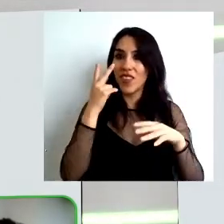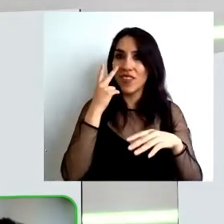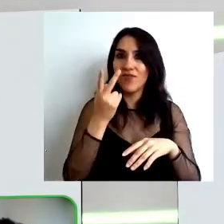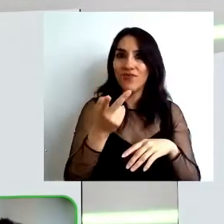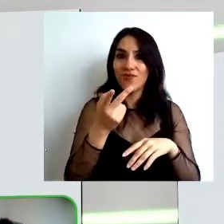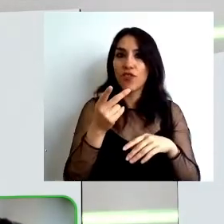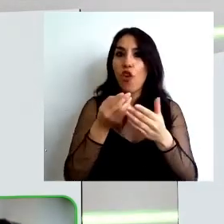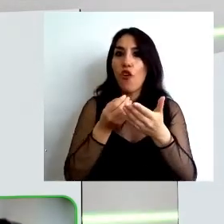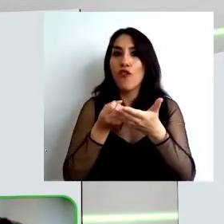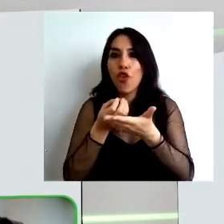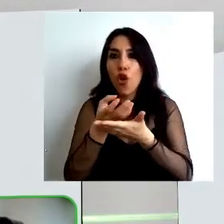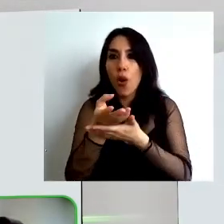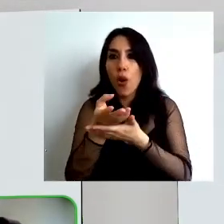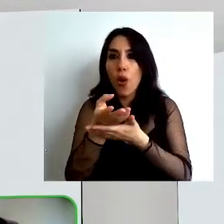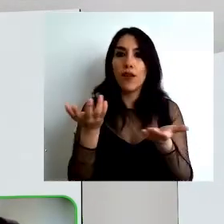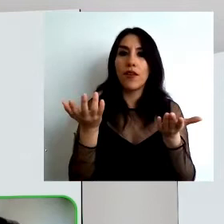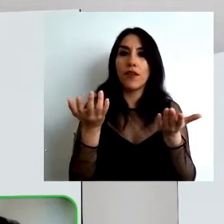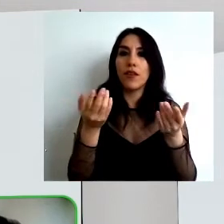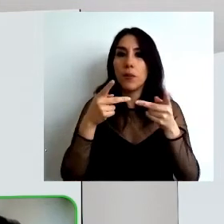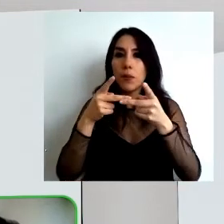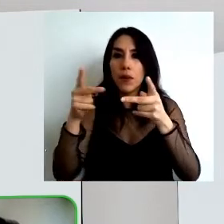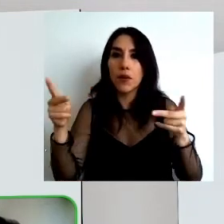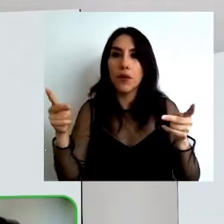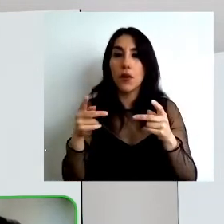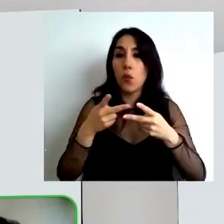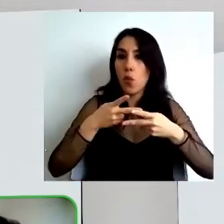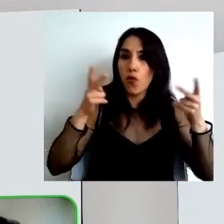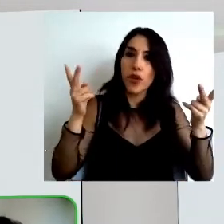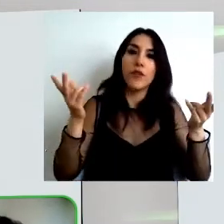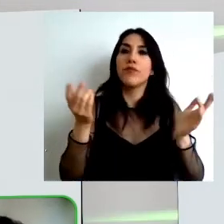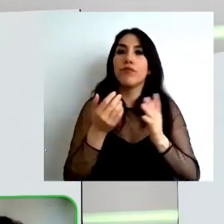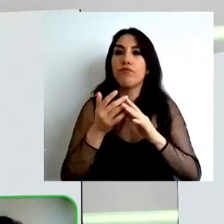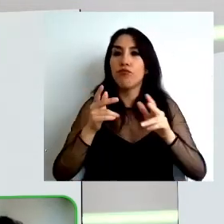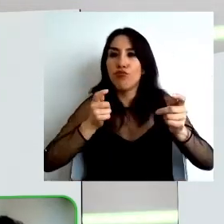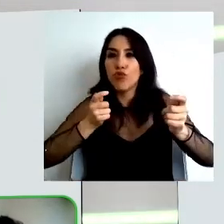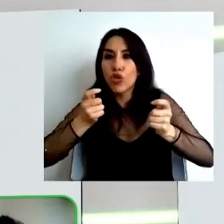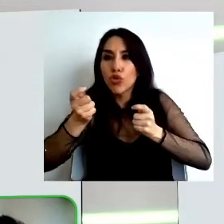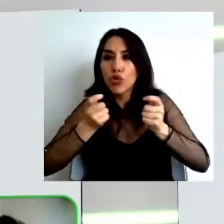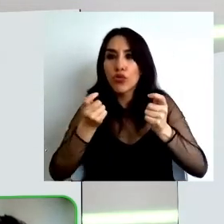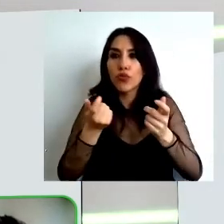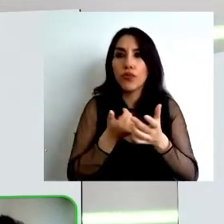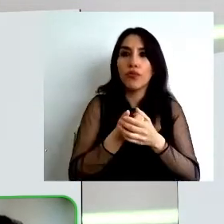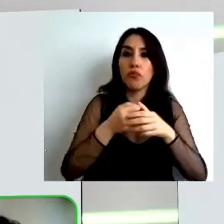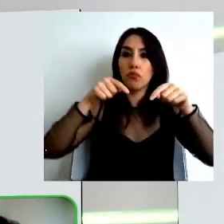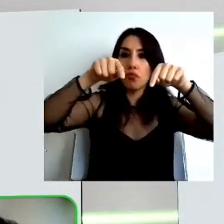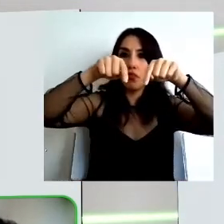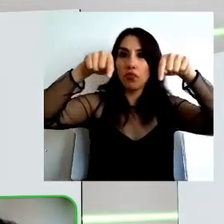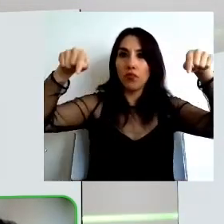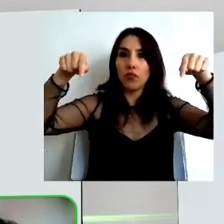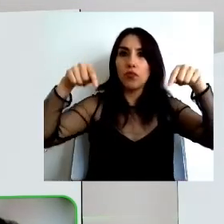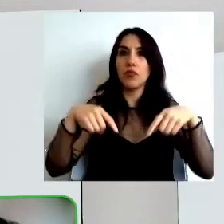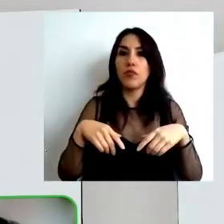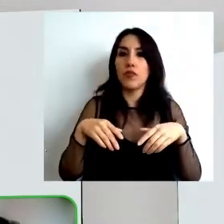business, nonprofit organizations. I'll wait another 10 seconds